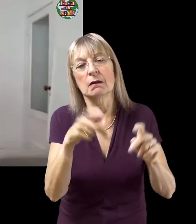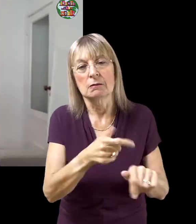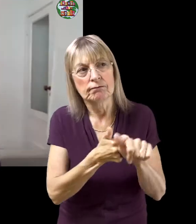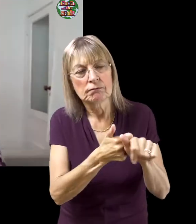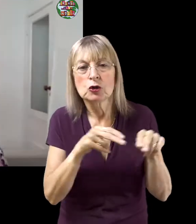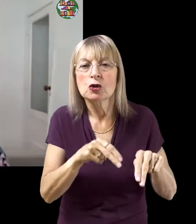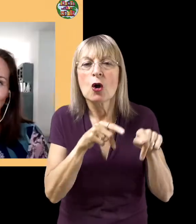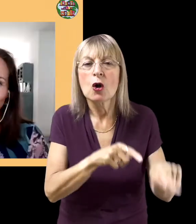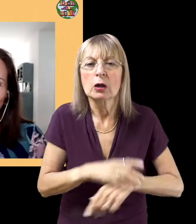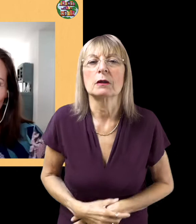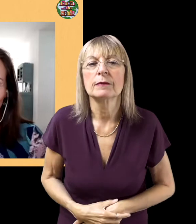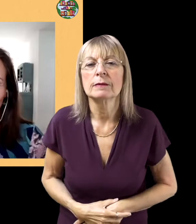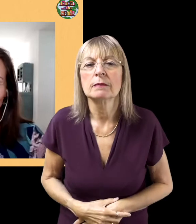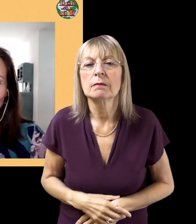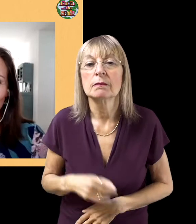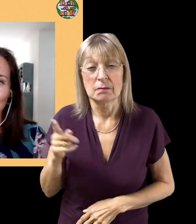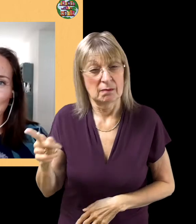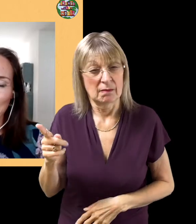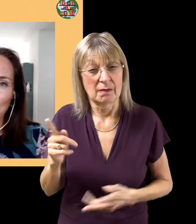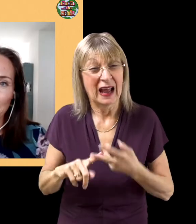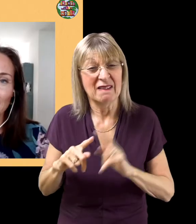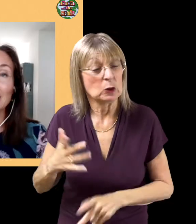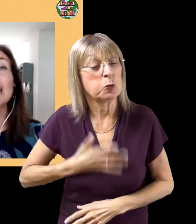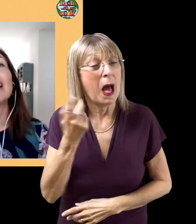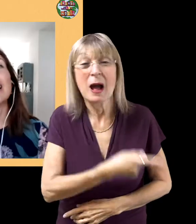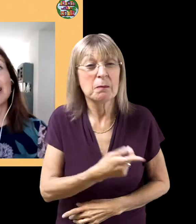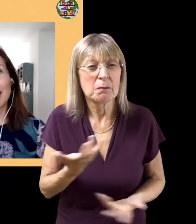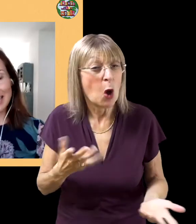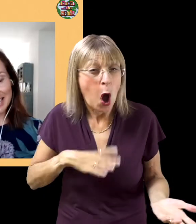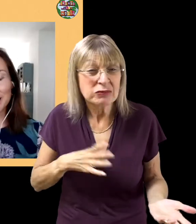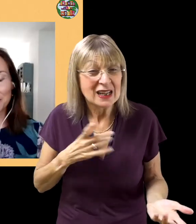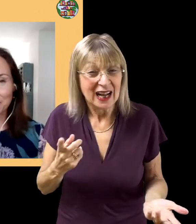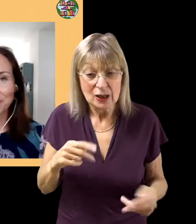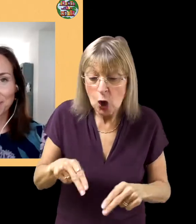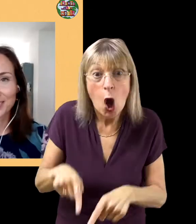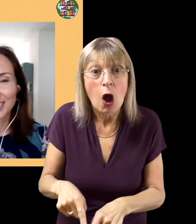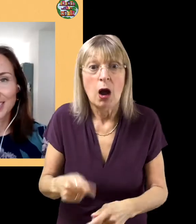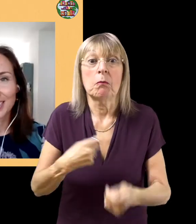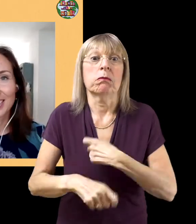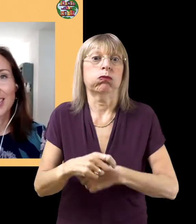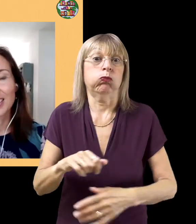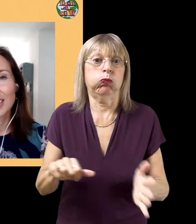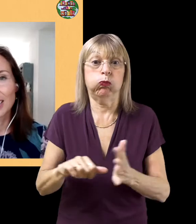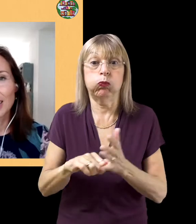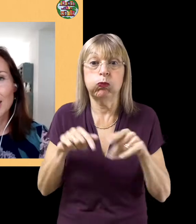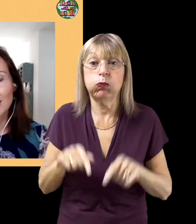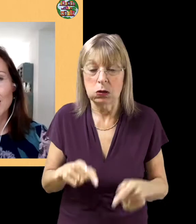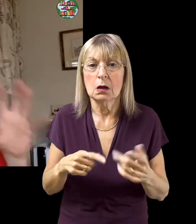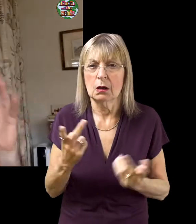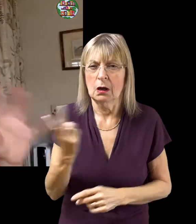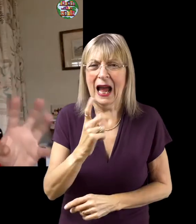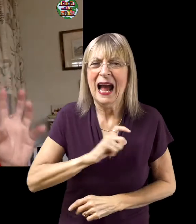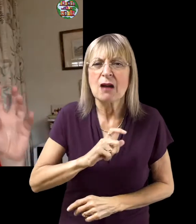dog. And so if she didn't hate him already, that's a good enough reason to. Yeah. What's really interesting, though, Anna, is we have these two characters. You